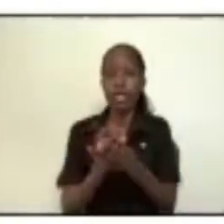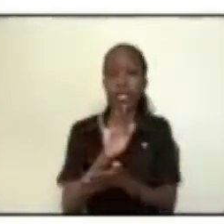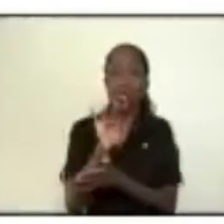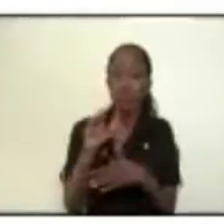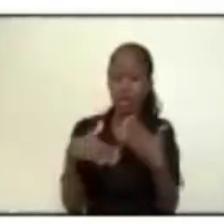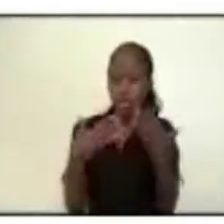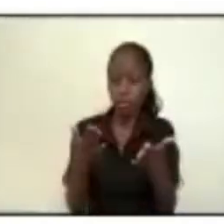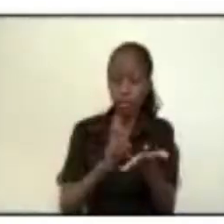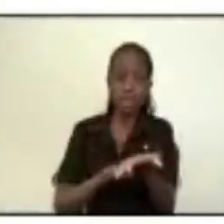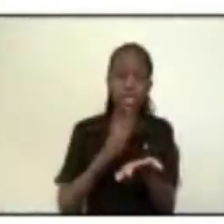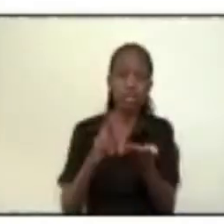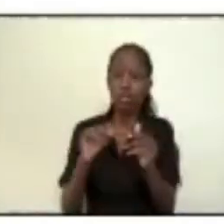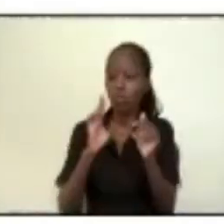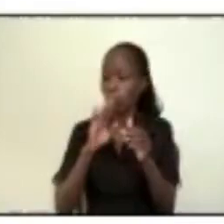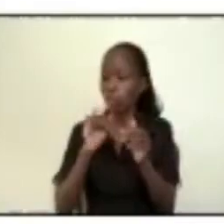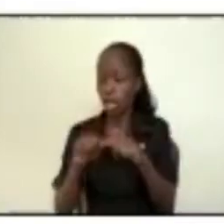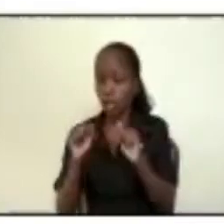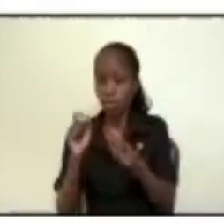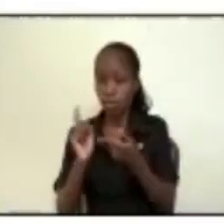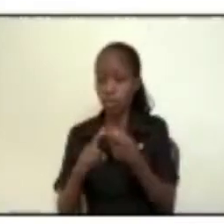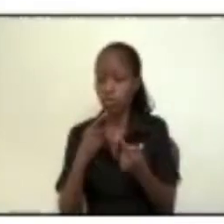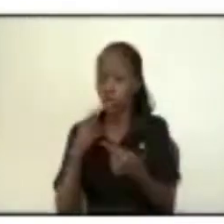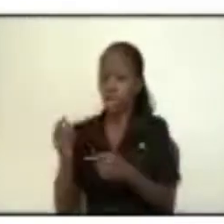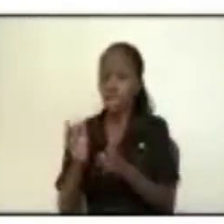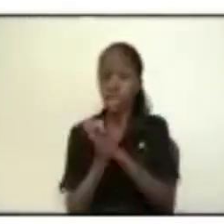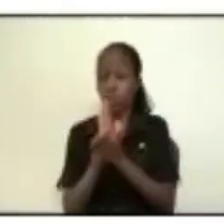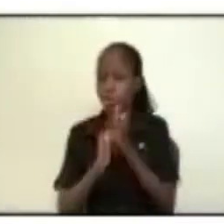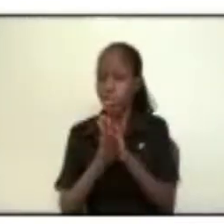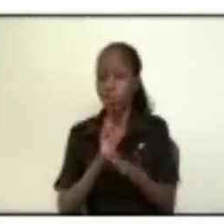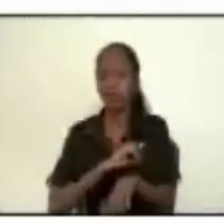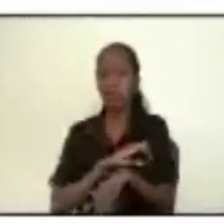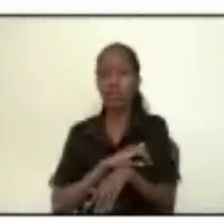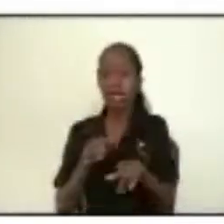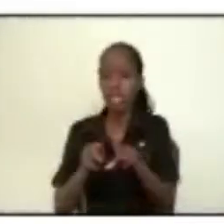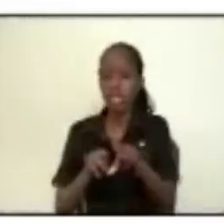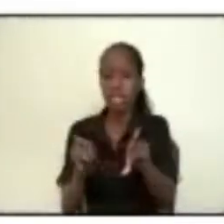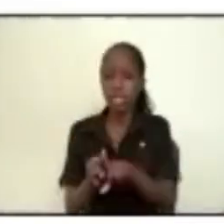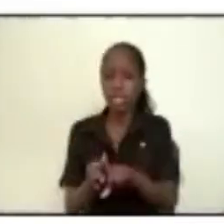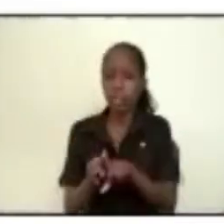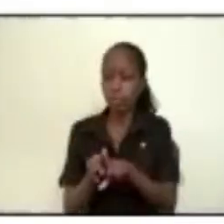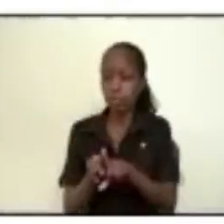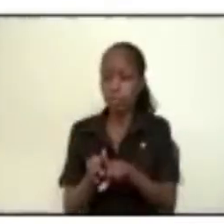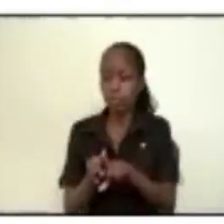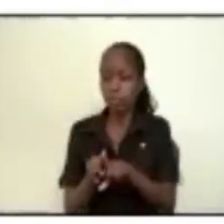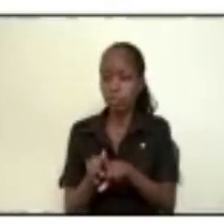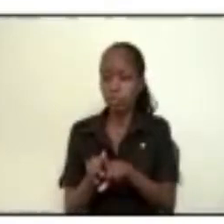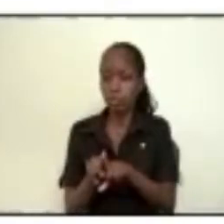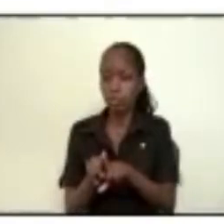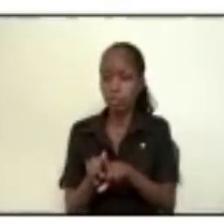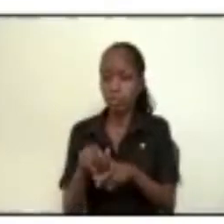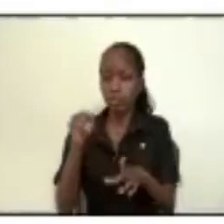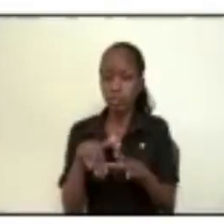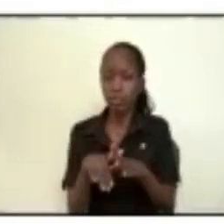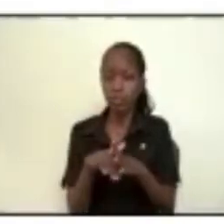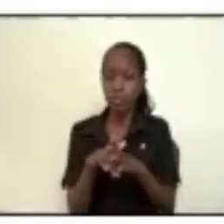the resources to be able to tell these stories without fear and in an impartial and in